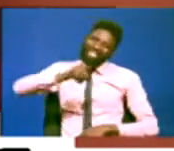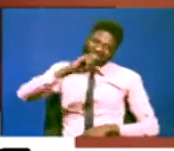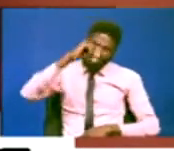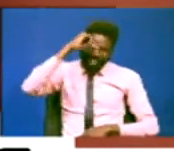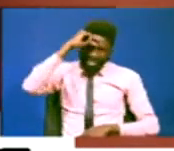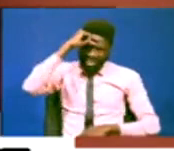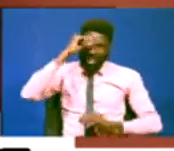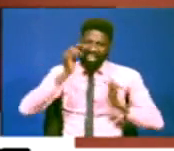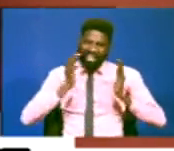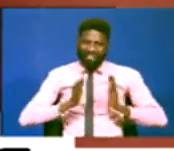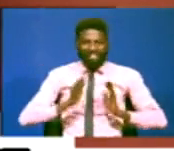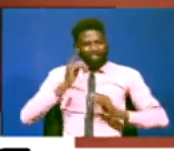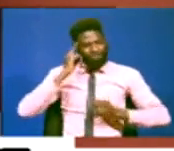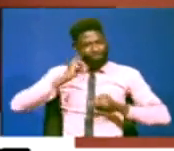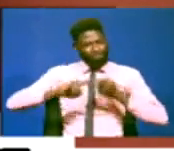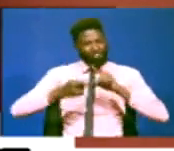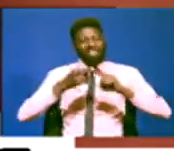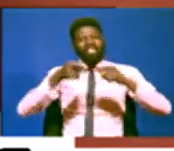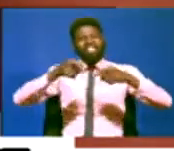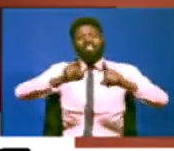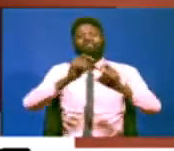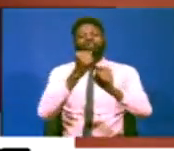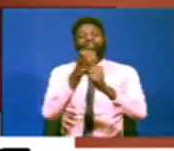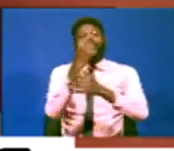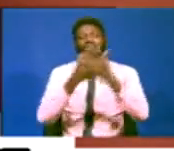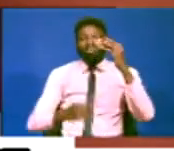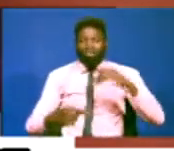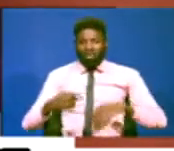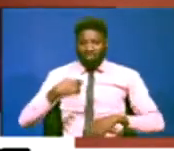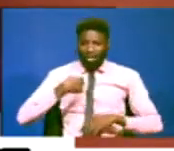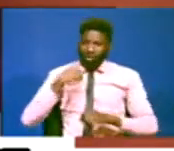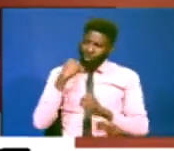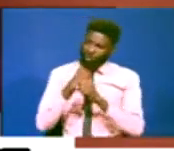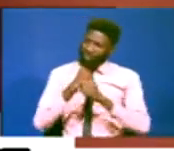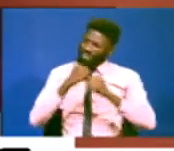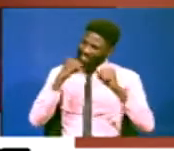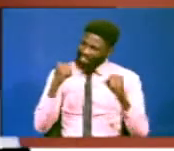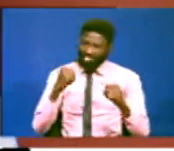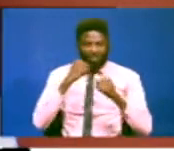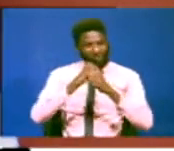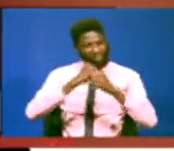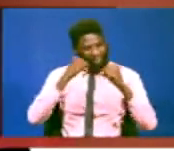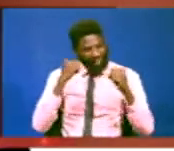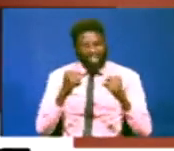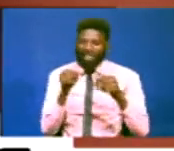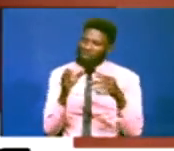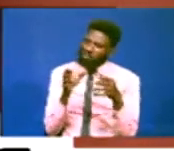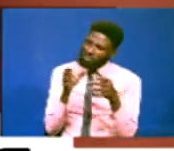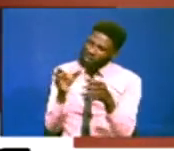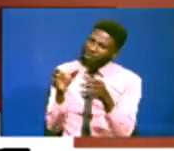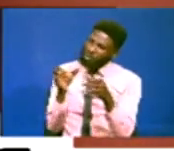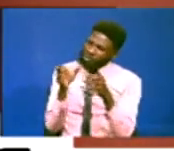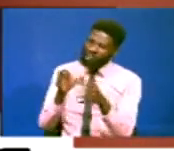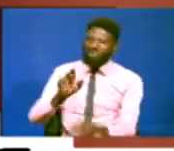what are you doing as I work hard to push KRA to